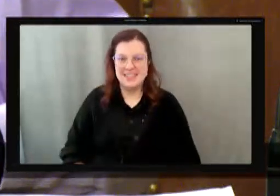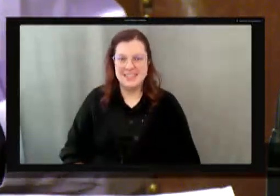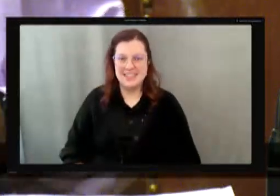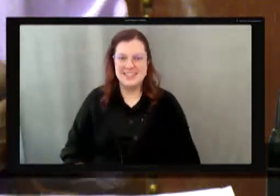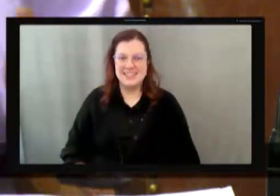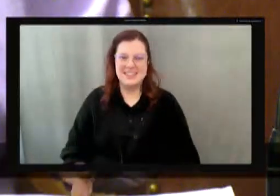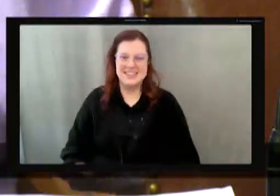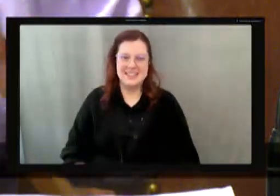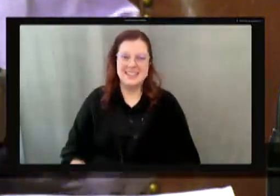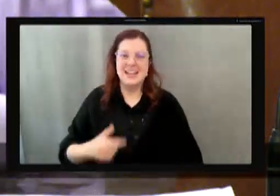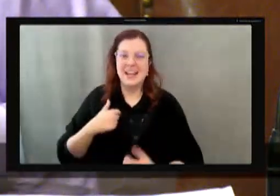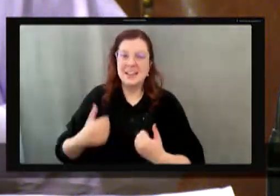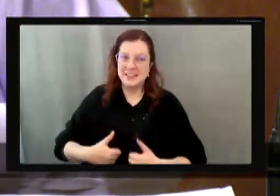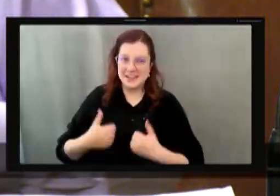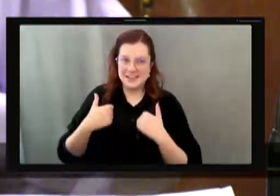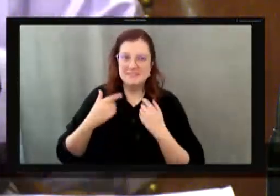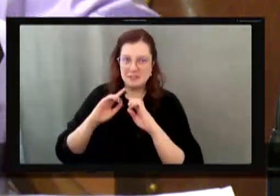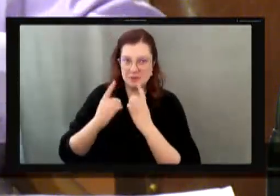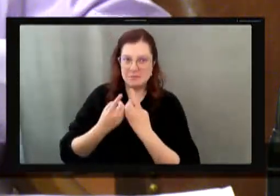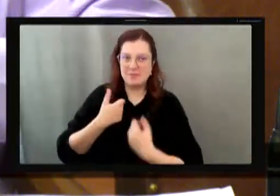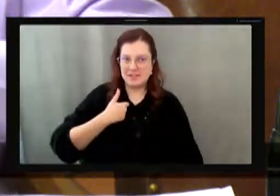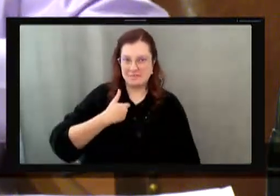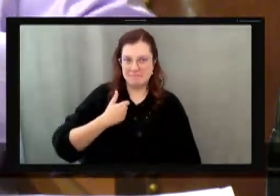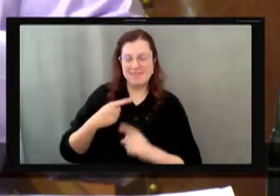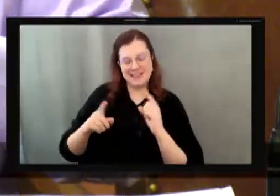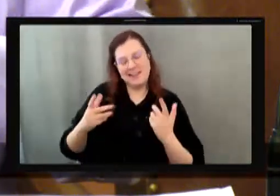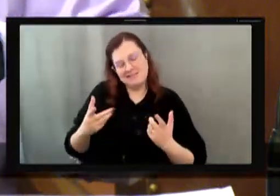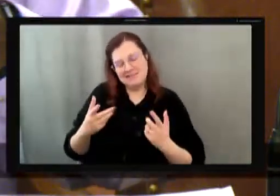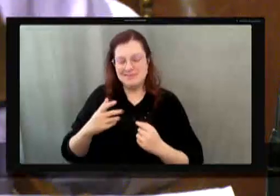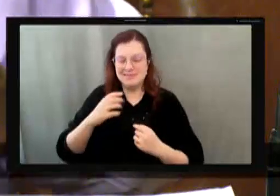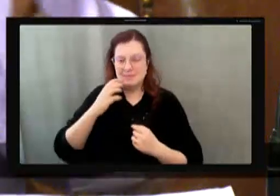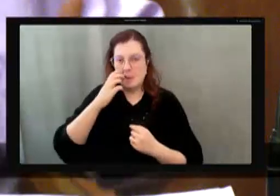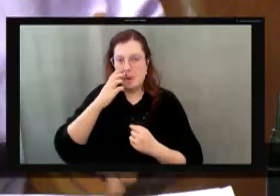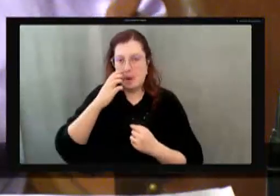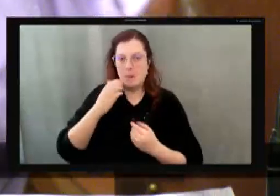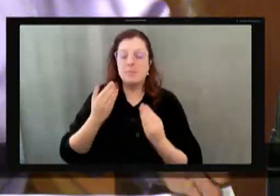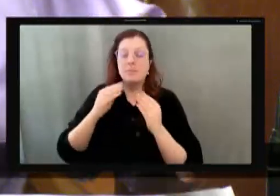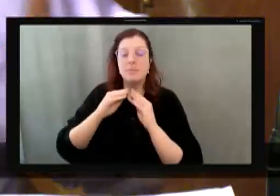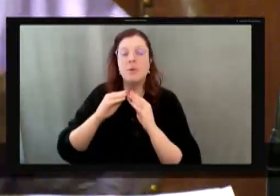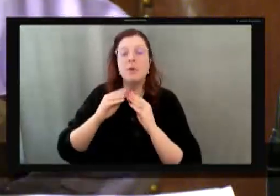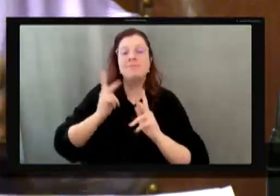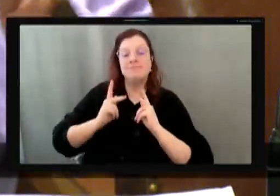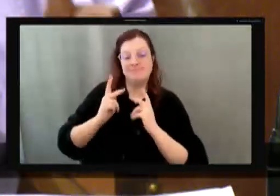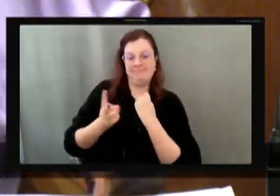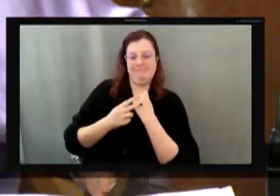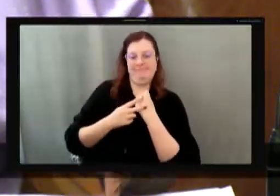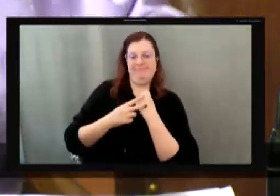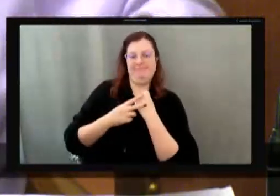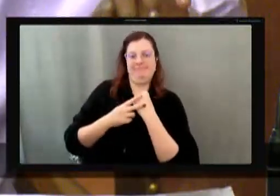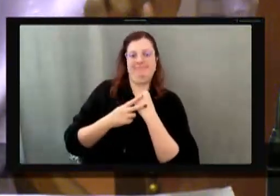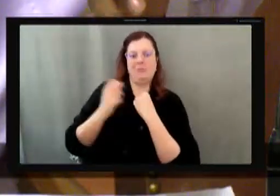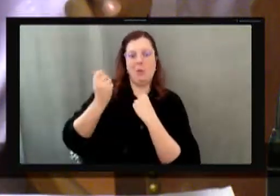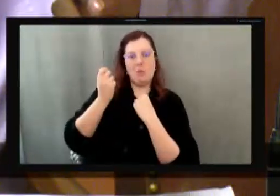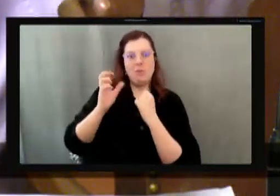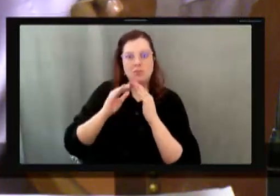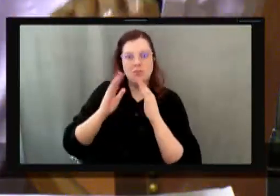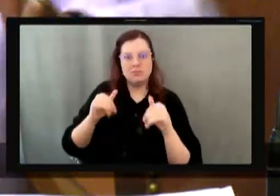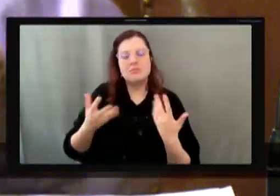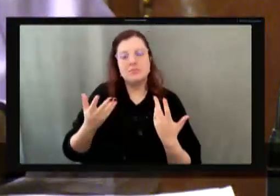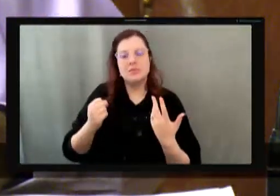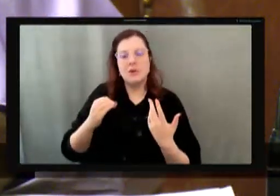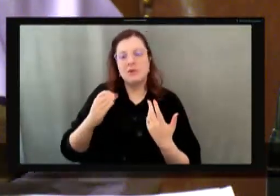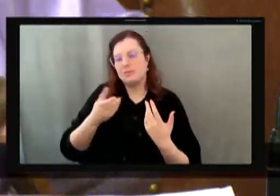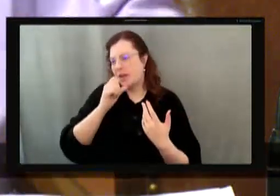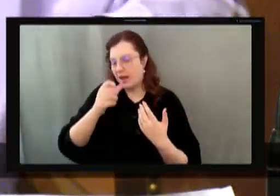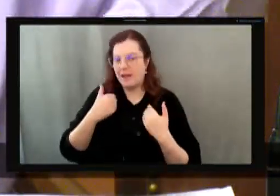I live in that district myself, but there's more homeowners that retain their properties there, and that's why you don't see such a turnover